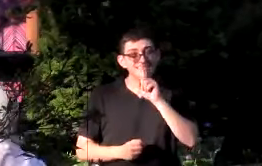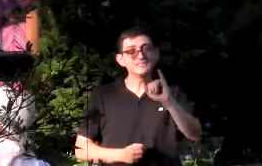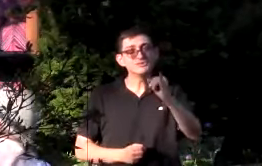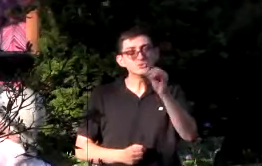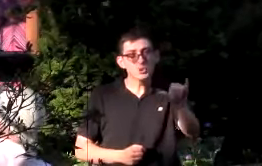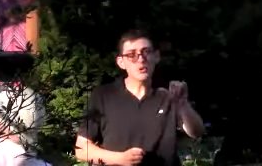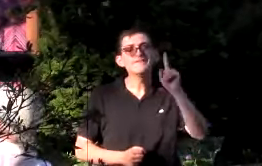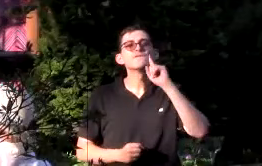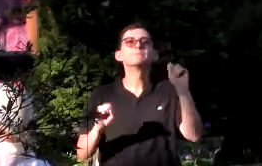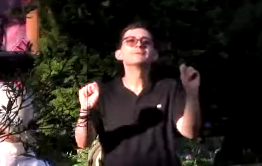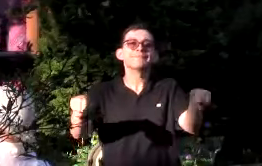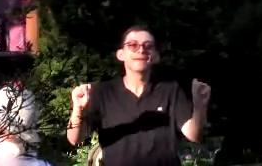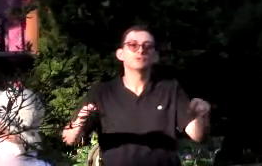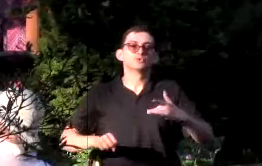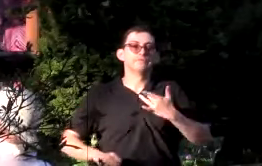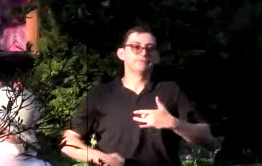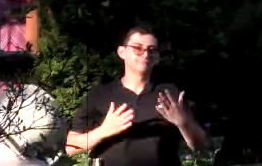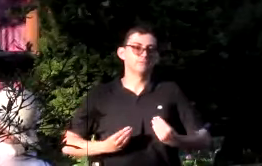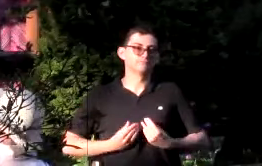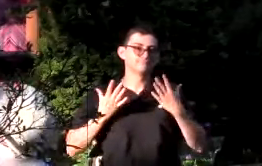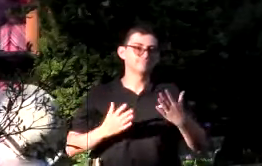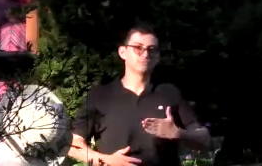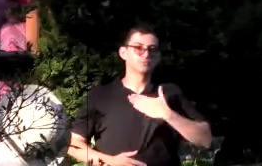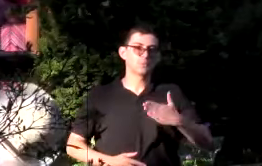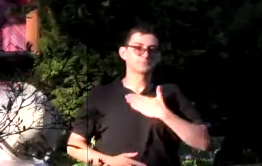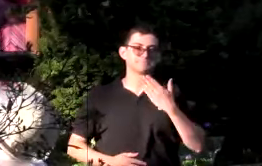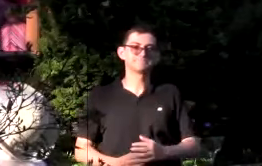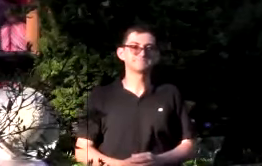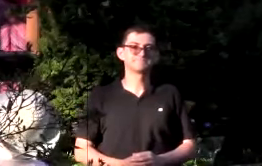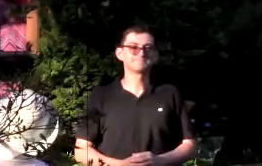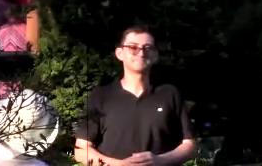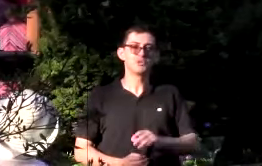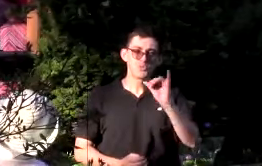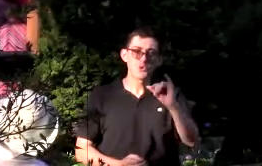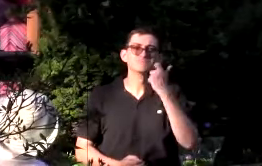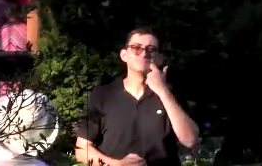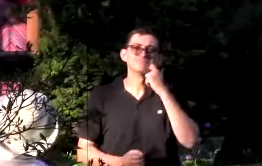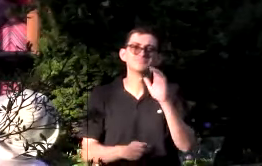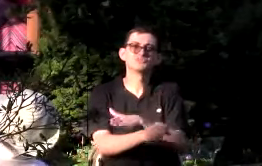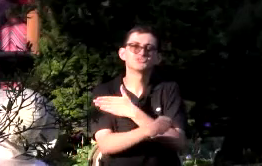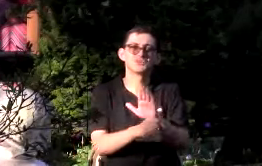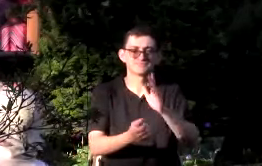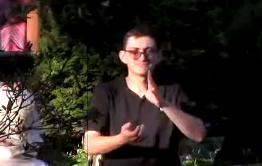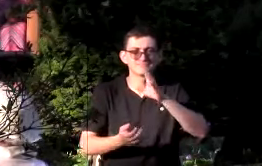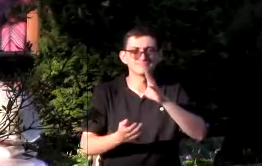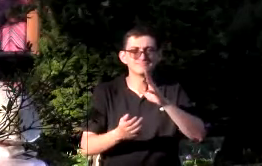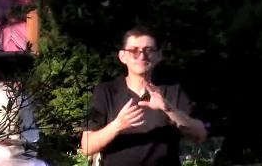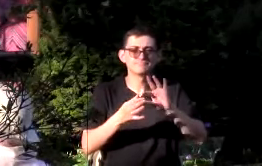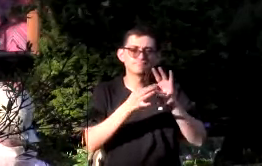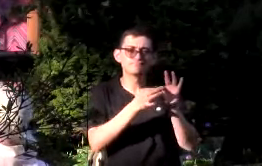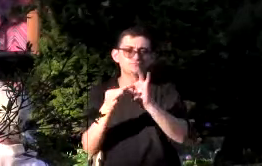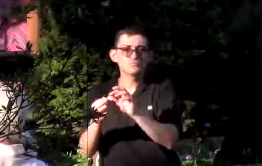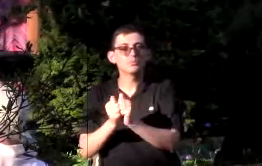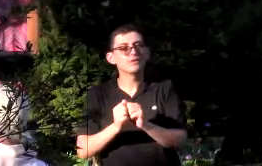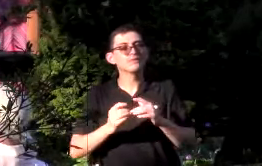are supposed to Yismichu and Vashamru. Those are songs that talk about our Shabbat delight and what we aspire not